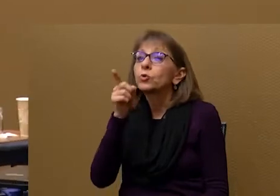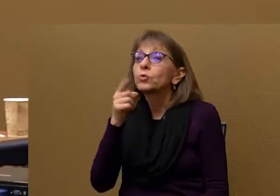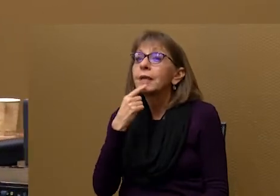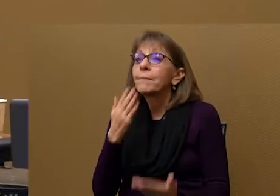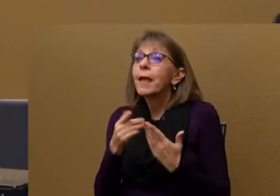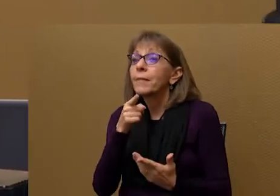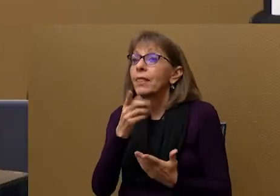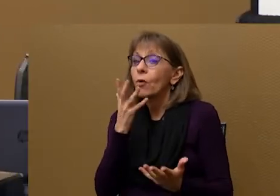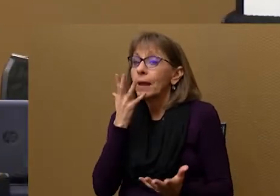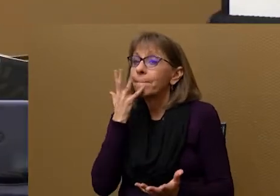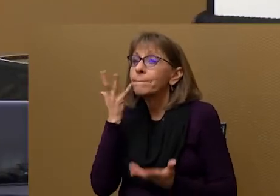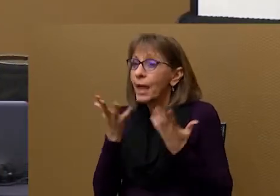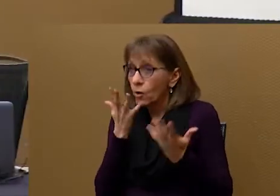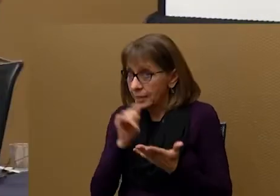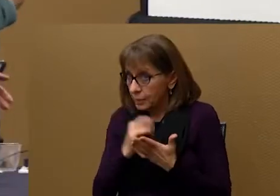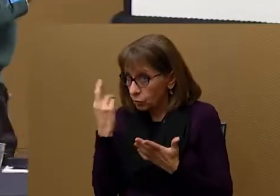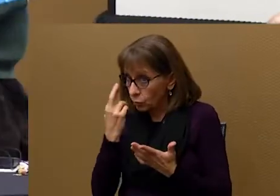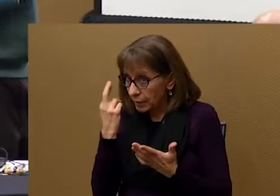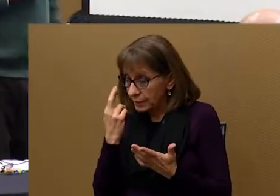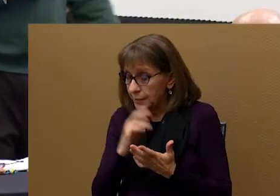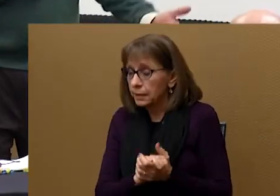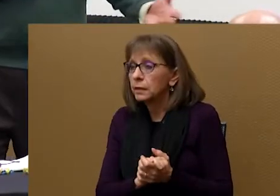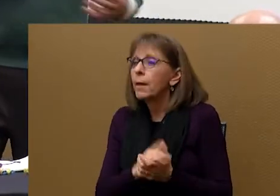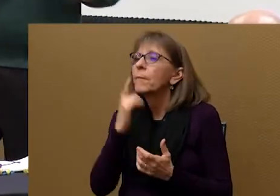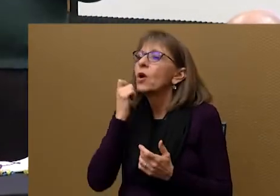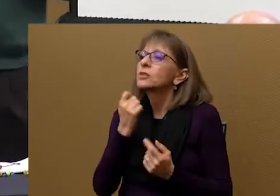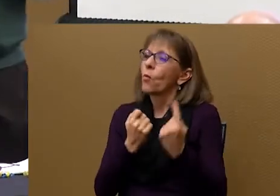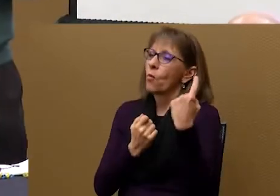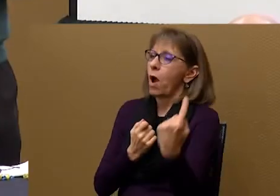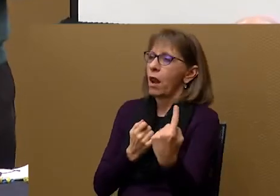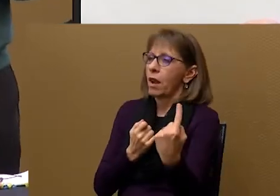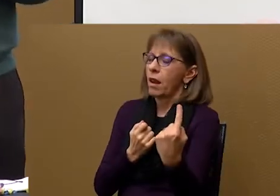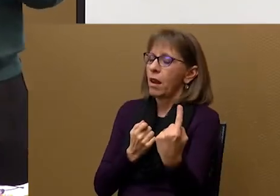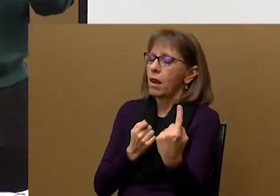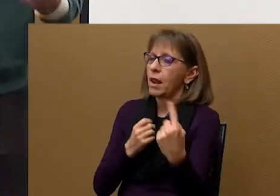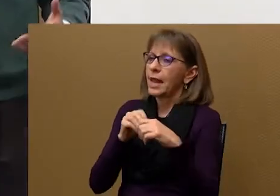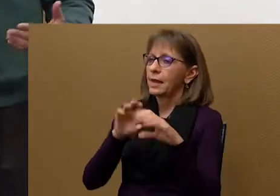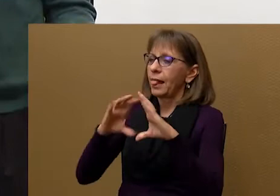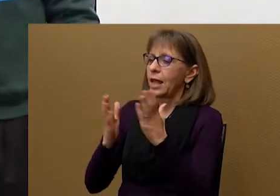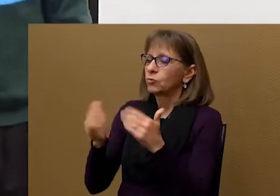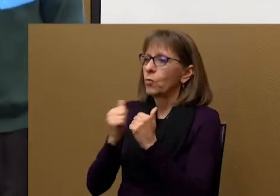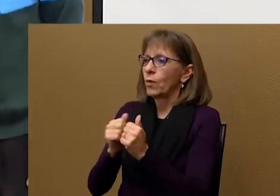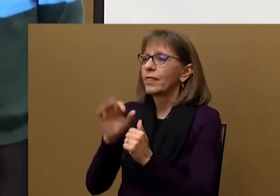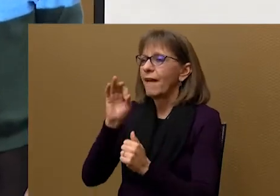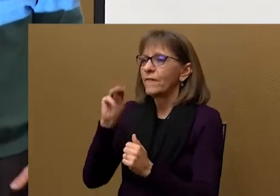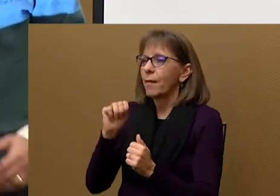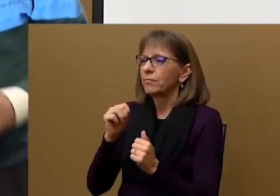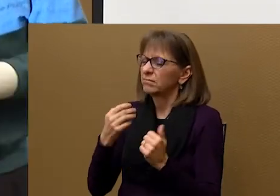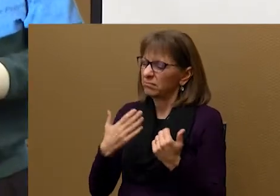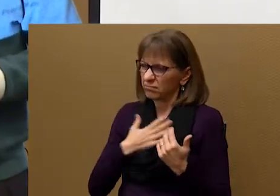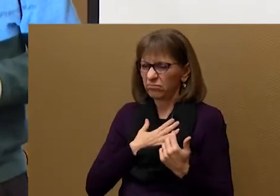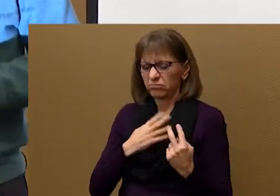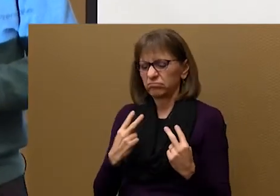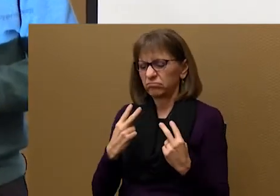embarrassed. Because they're the only kid in the classroom with the FM system, and it's stigmatizing to them.